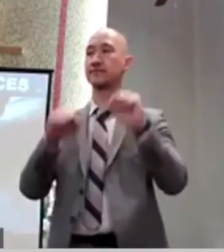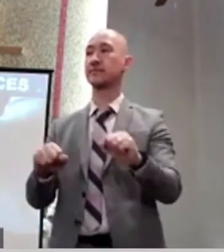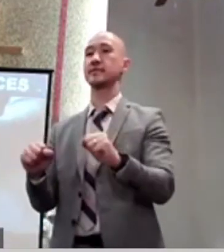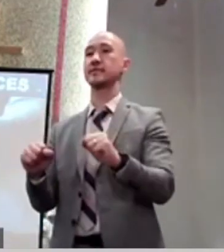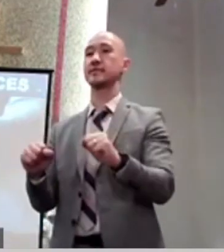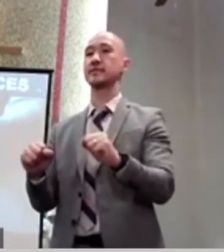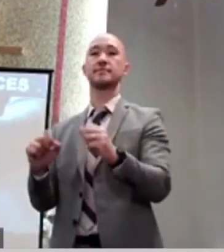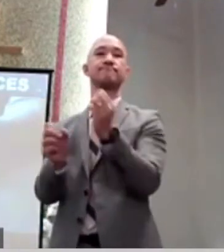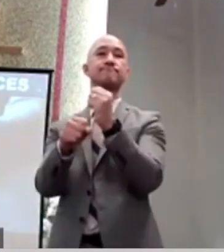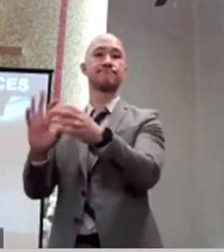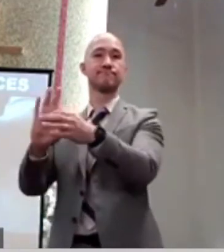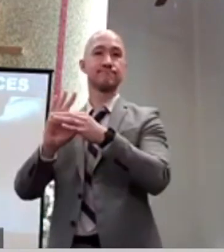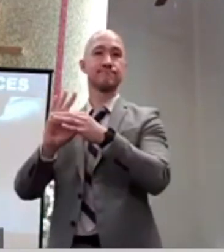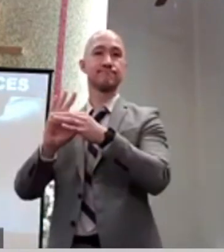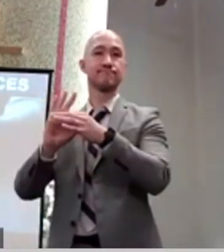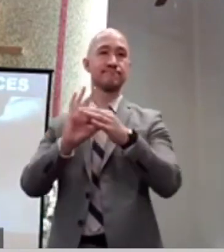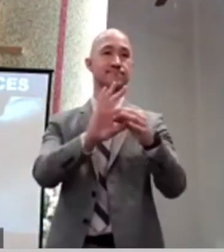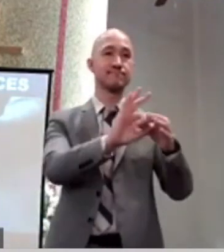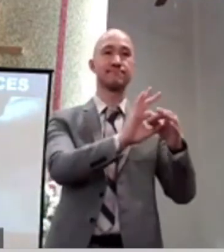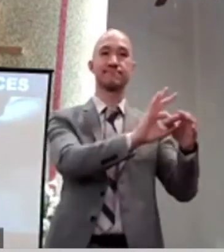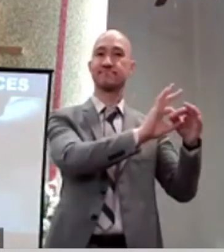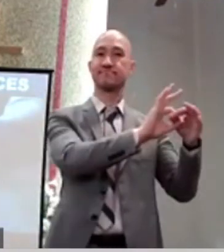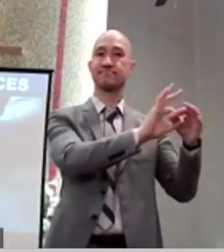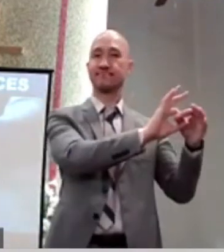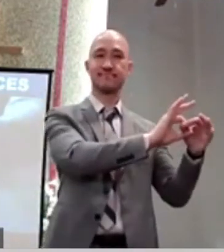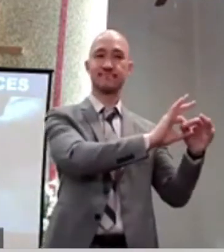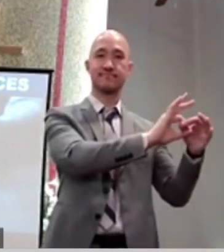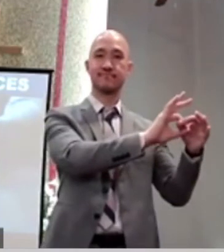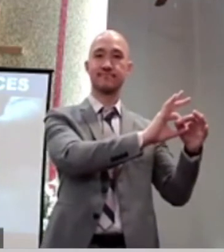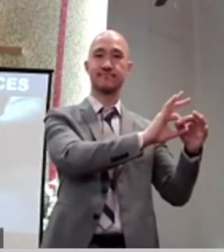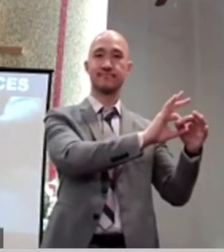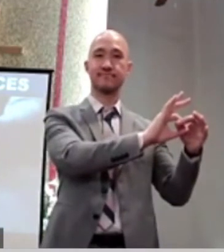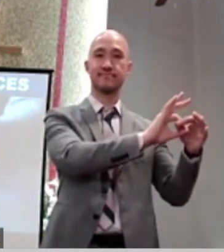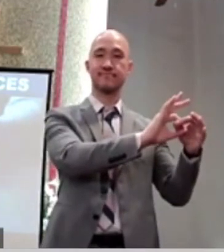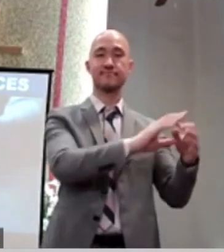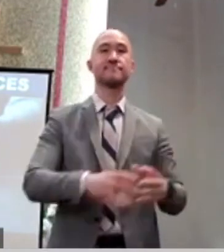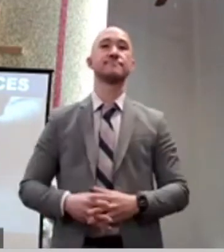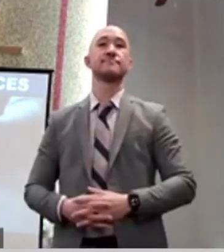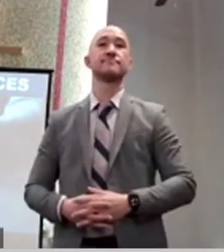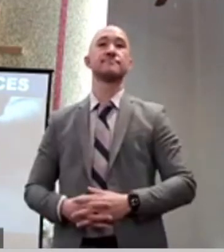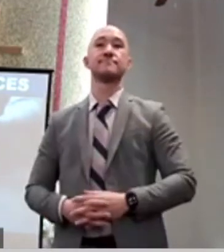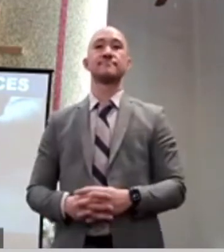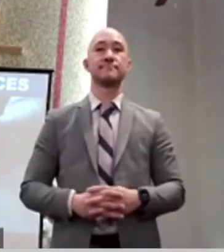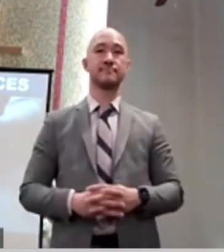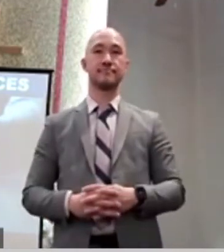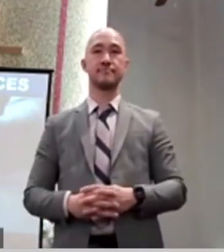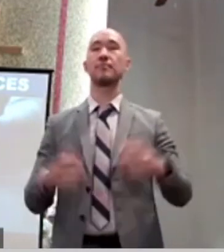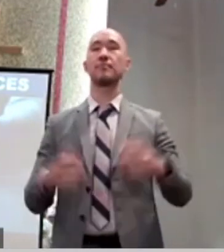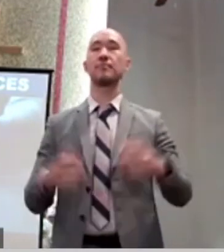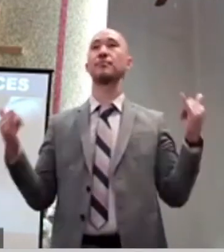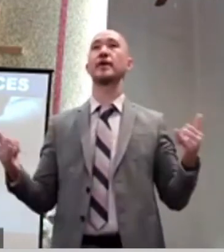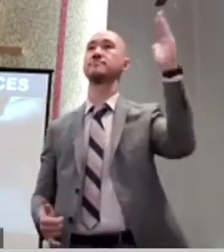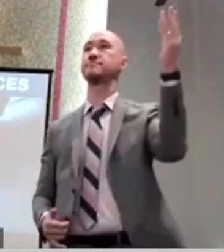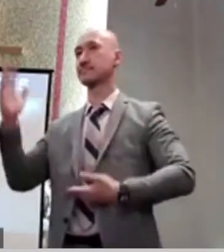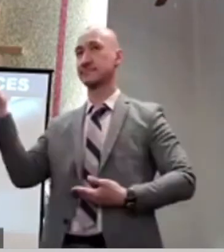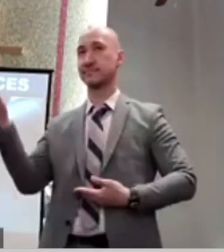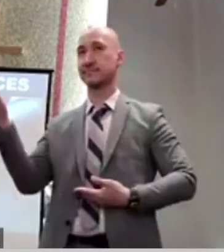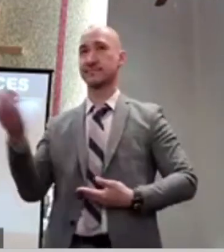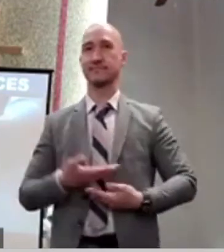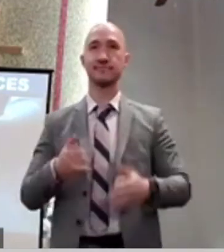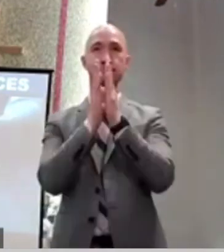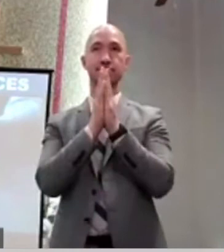poses to us every Resurrection Sunday, which is every single Sunday. I invite you to pray with us